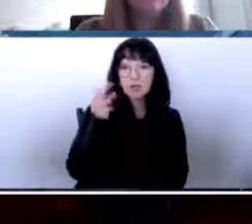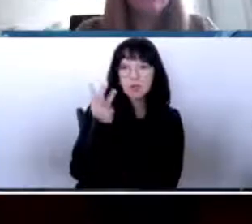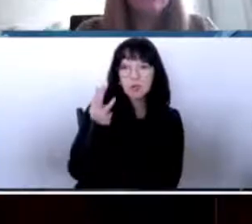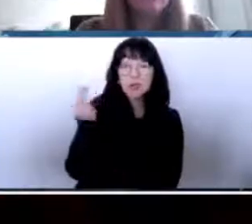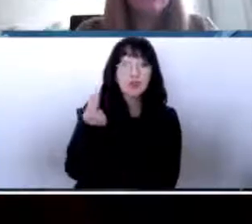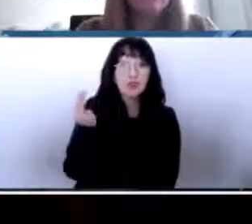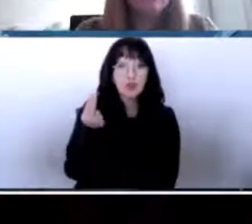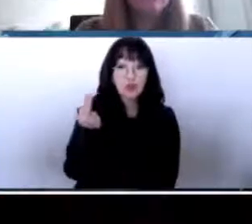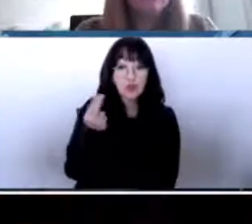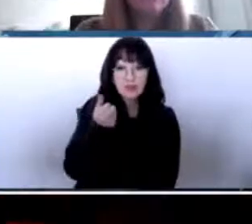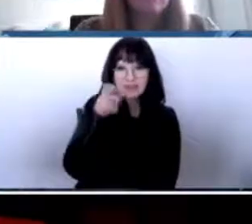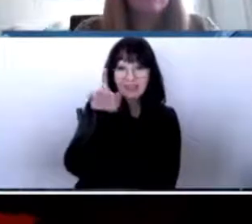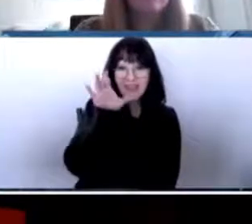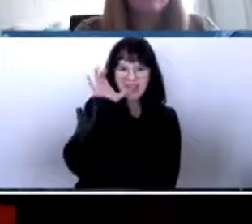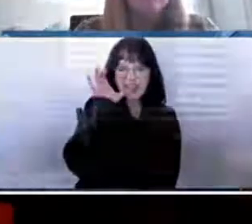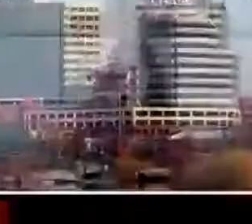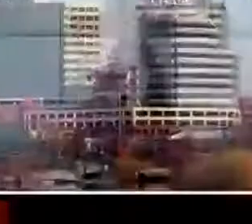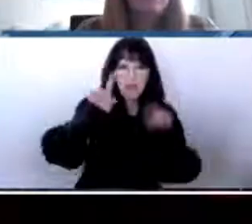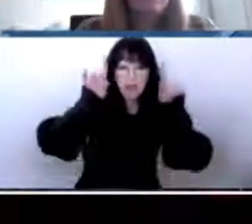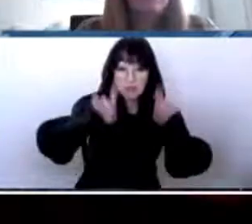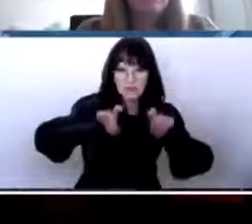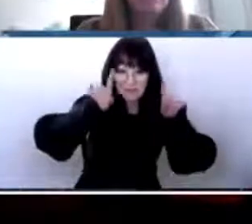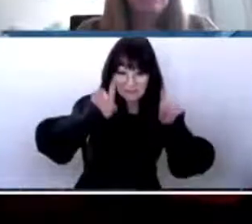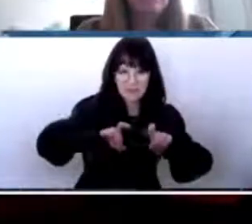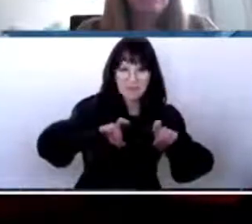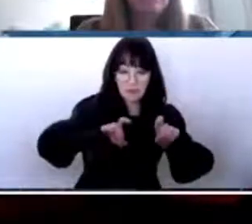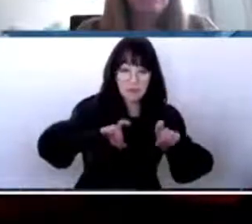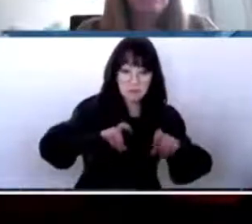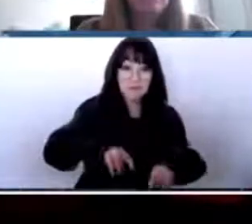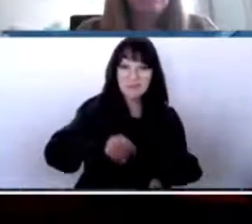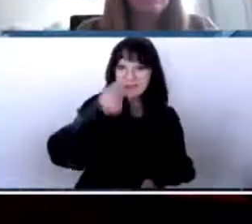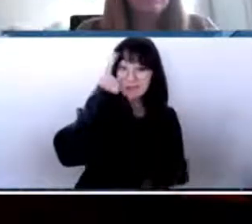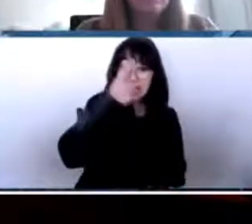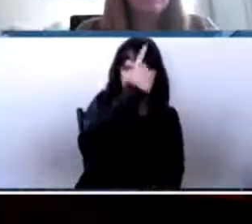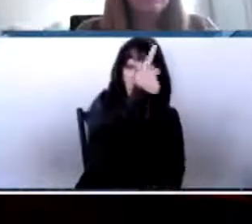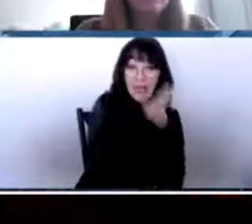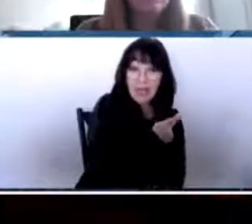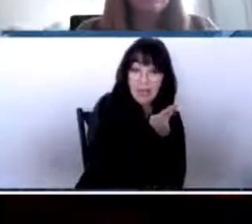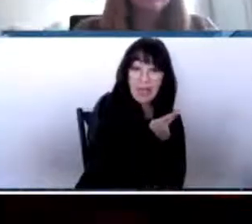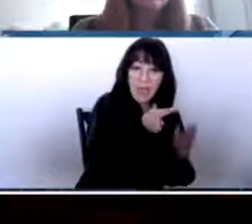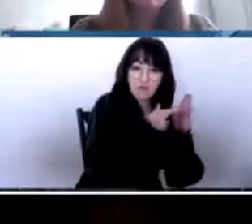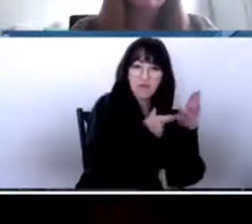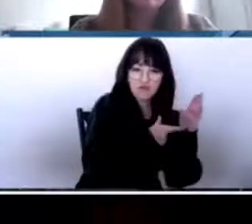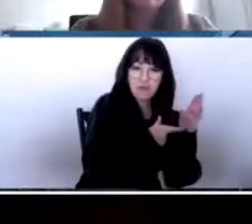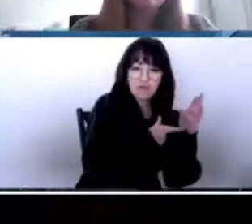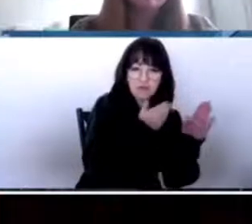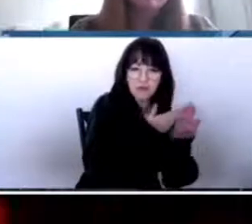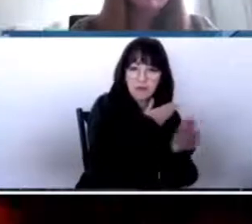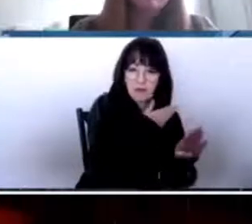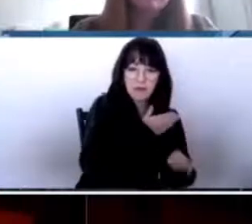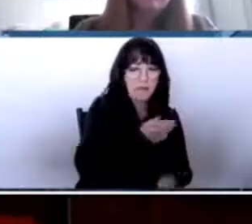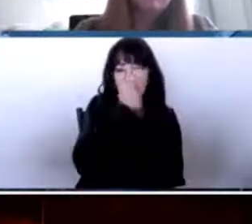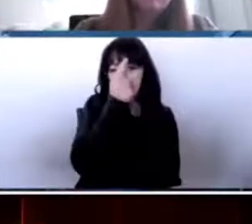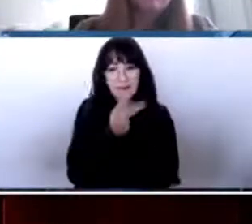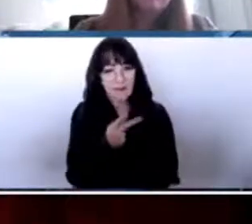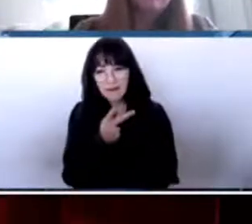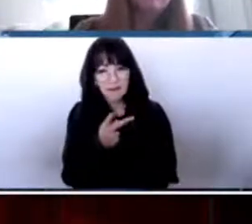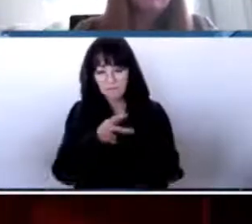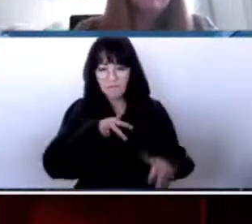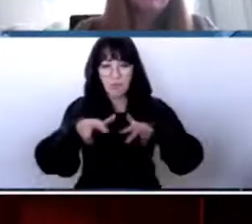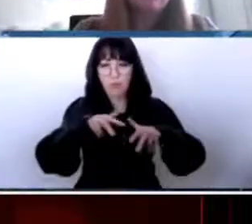tests. Of those 1,800, probably half were registered. The other half were done walk-ups. We had a trailer down in, I